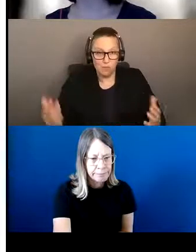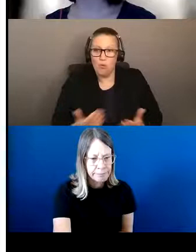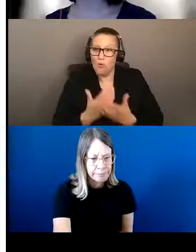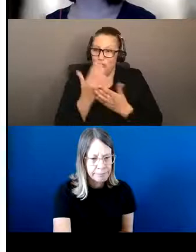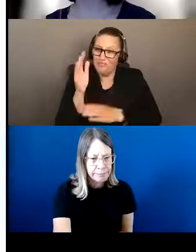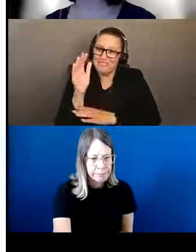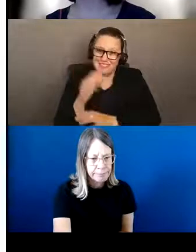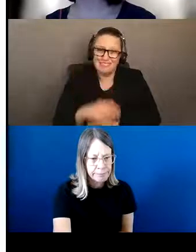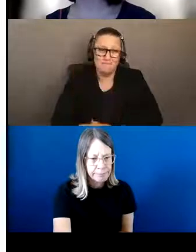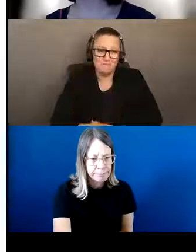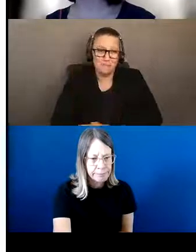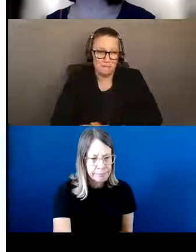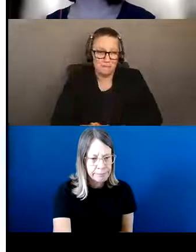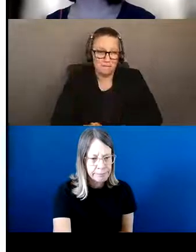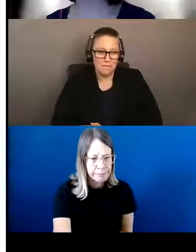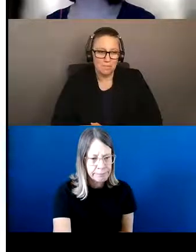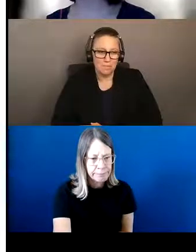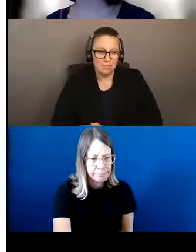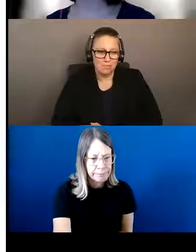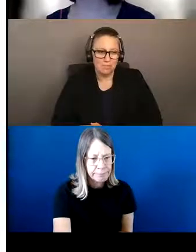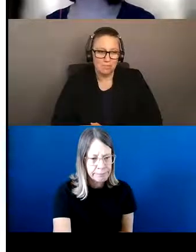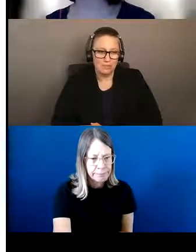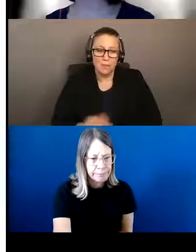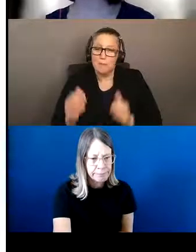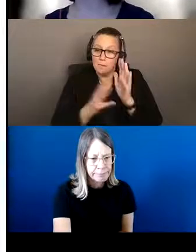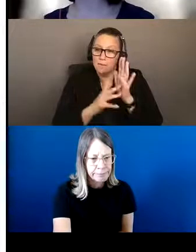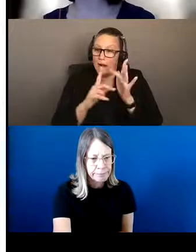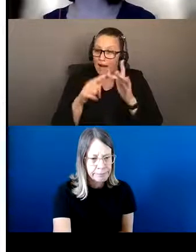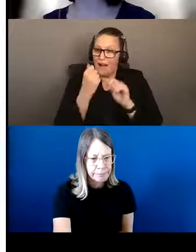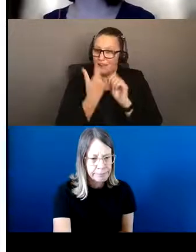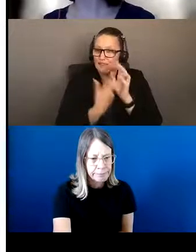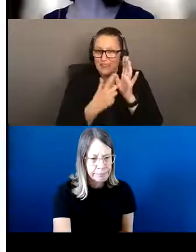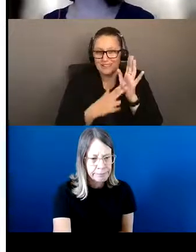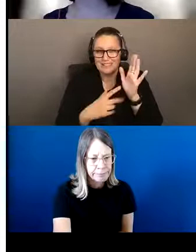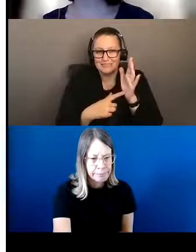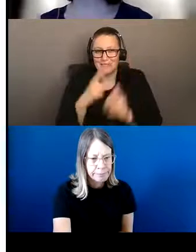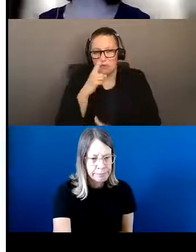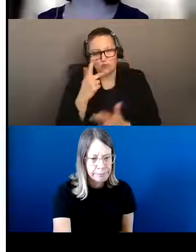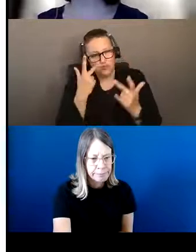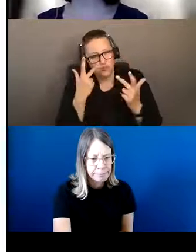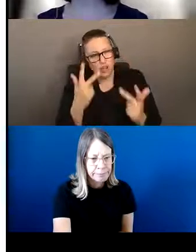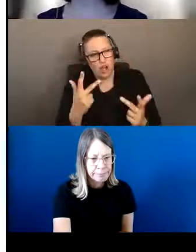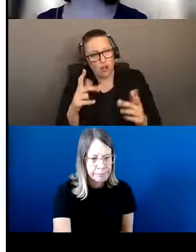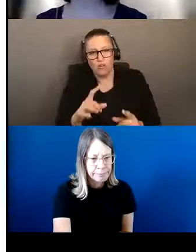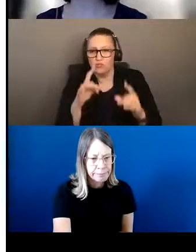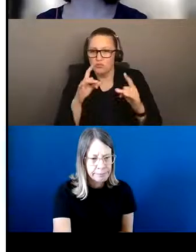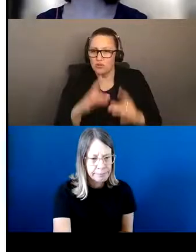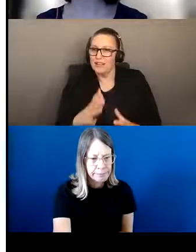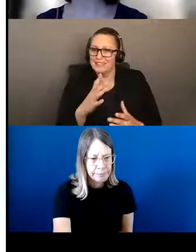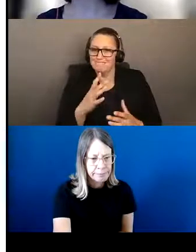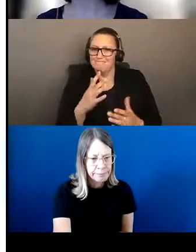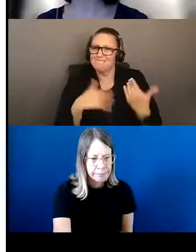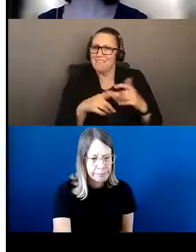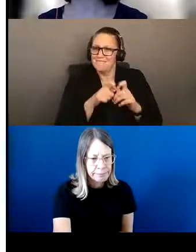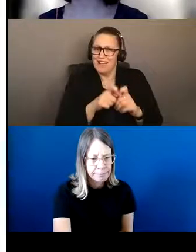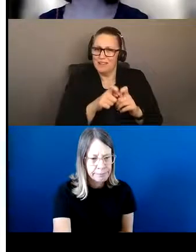Australia home bear witness to our country's democratic values by practicing traditions, religious choices, and languages